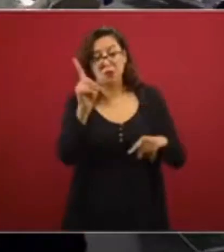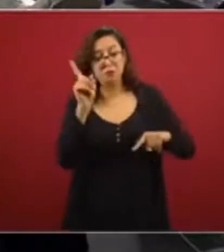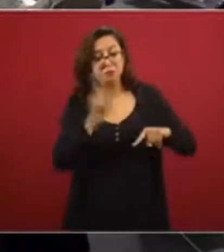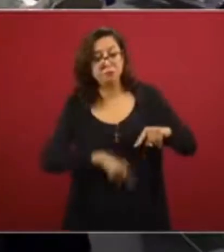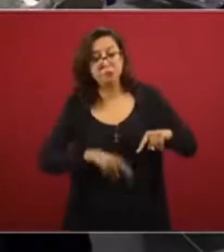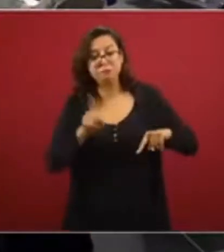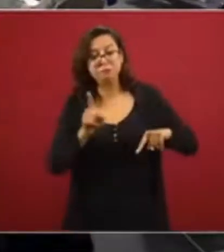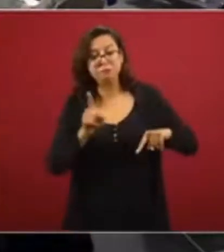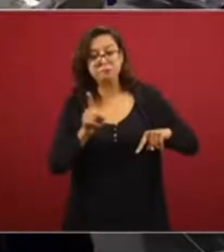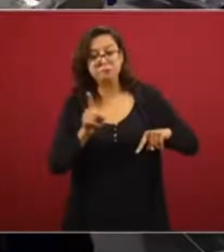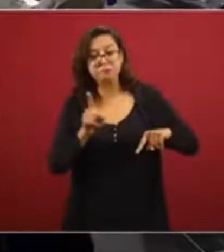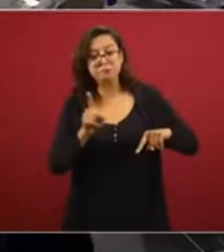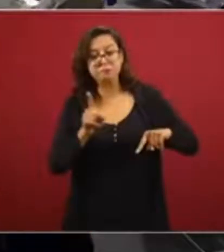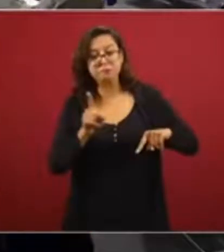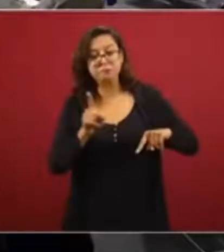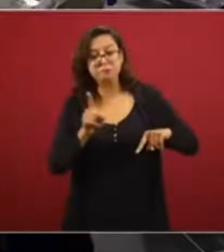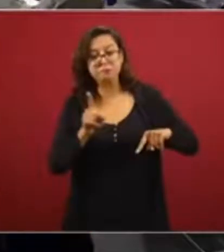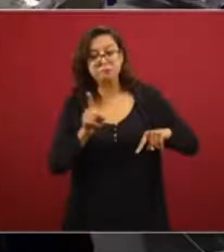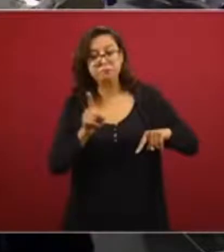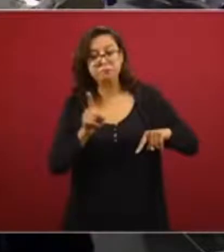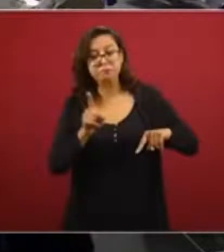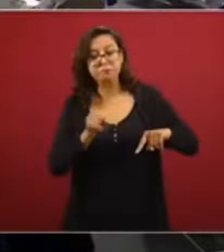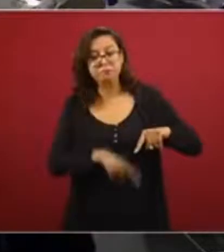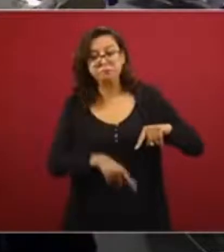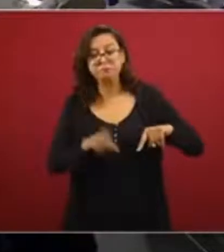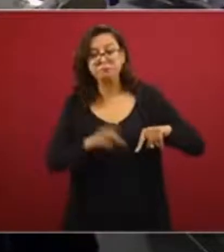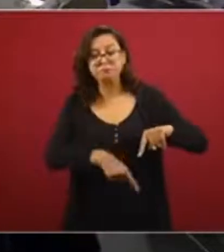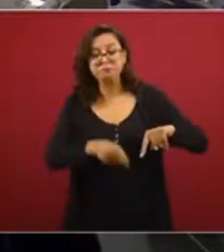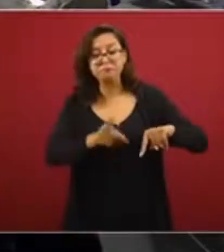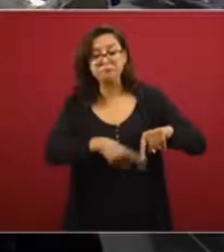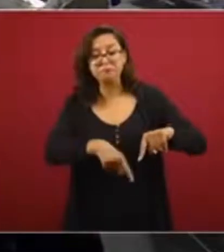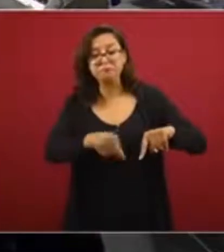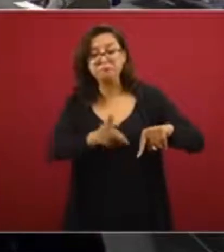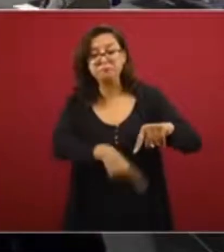actos de corrupción, acts of corruption,